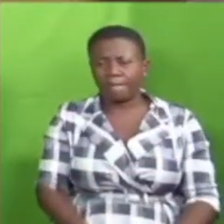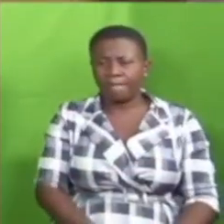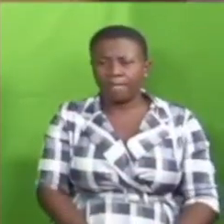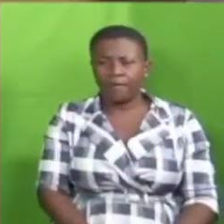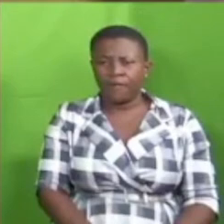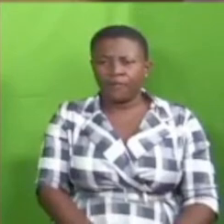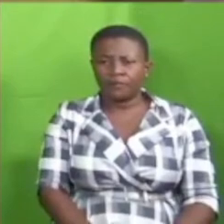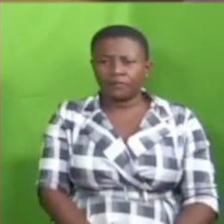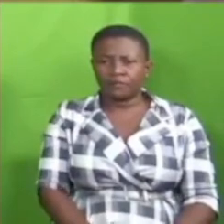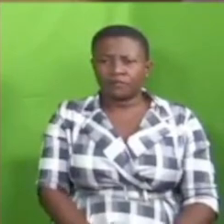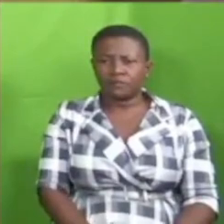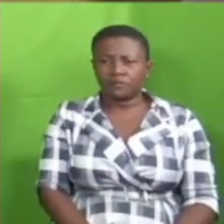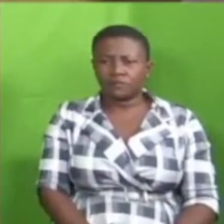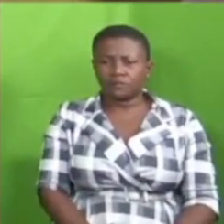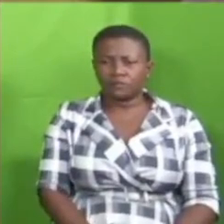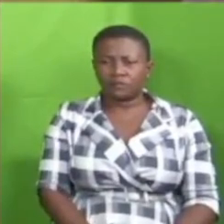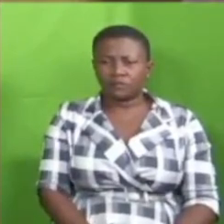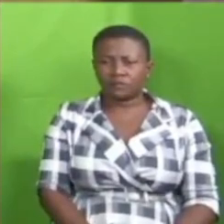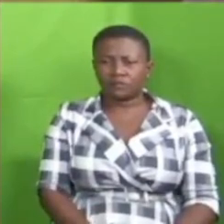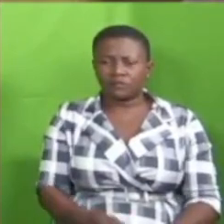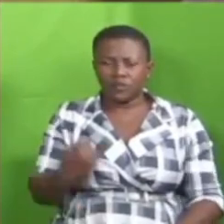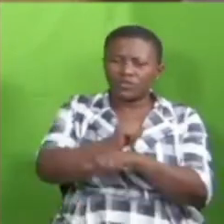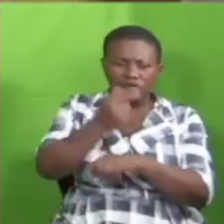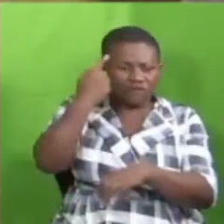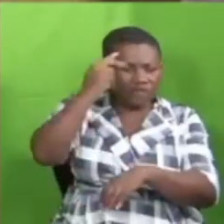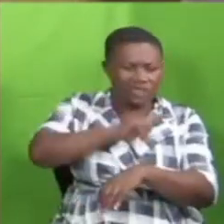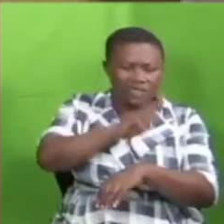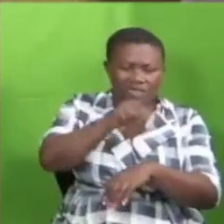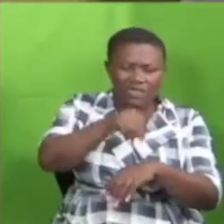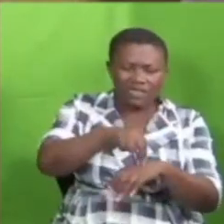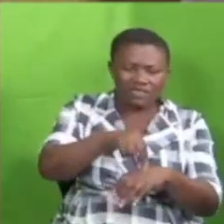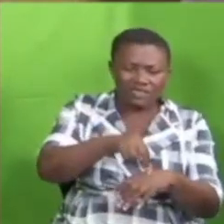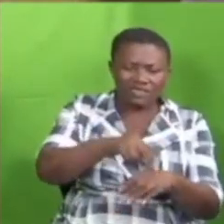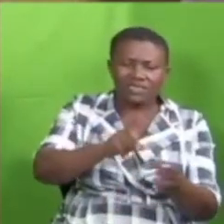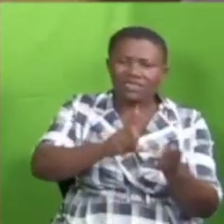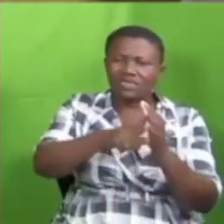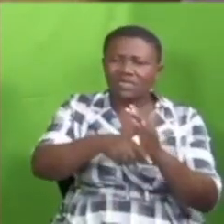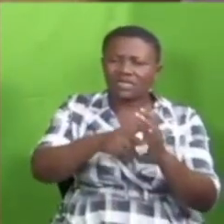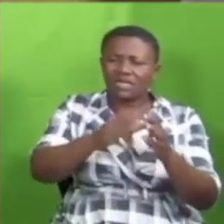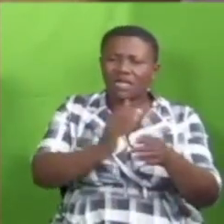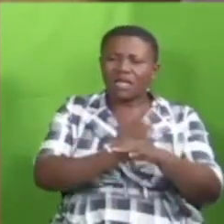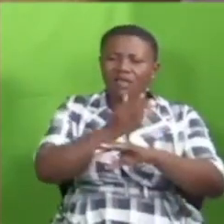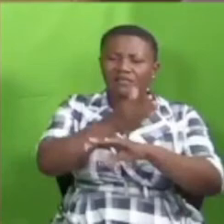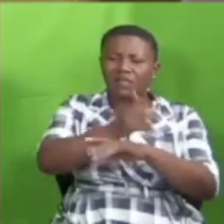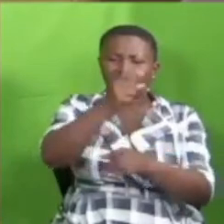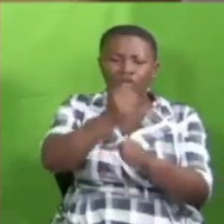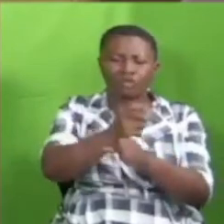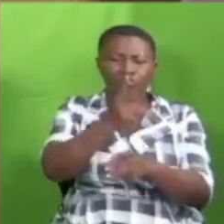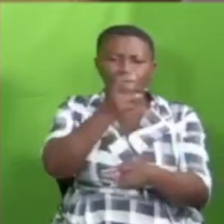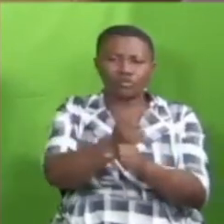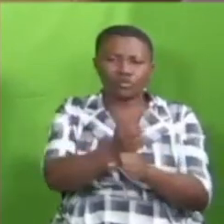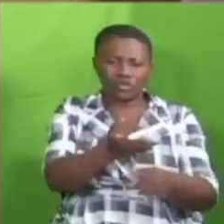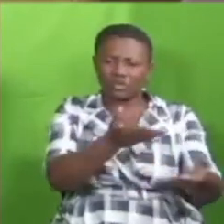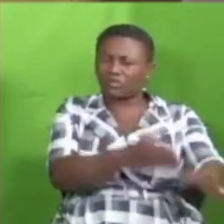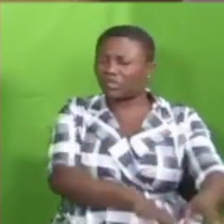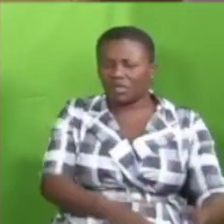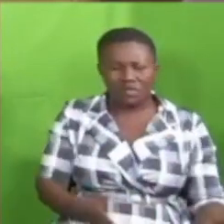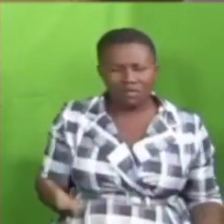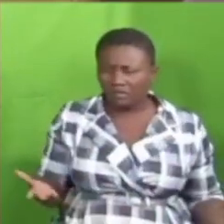energy to work for the nation. We can't work for the nation, and when you are no longer in this House, then you pass on to